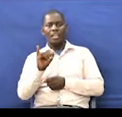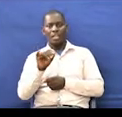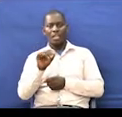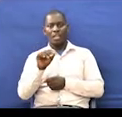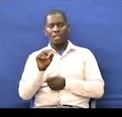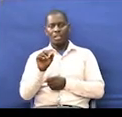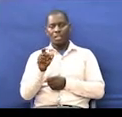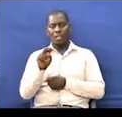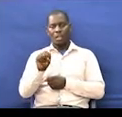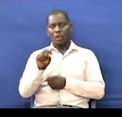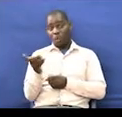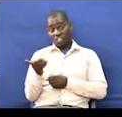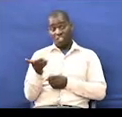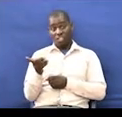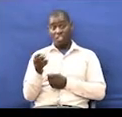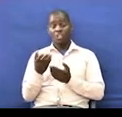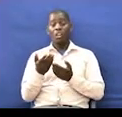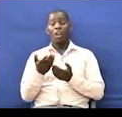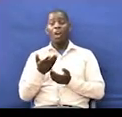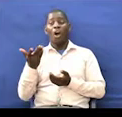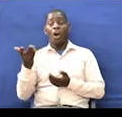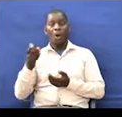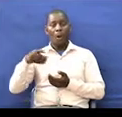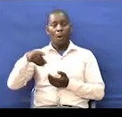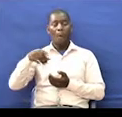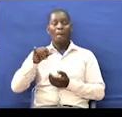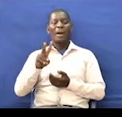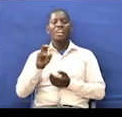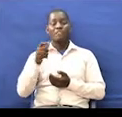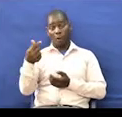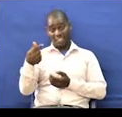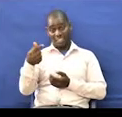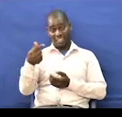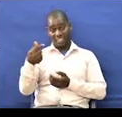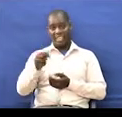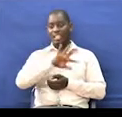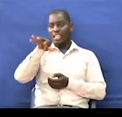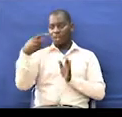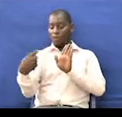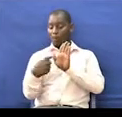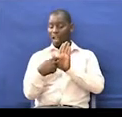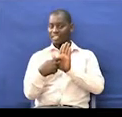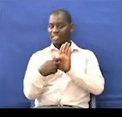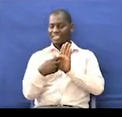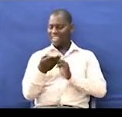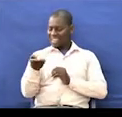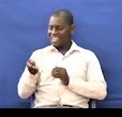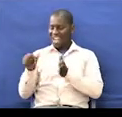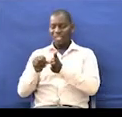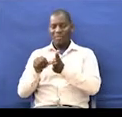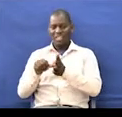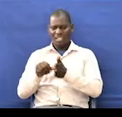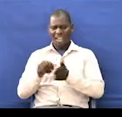All these are the words which are used to describe that point. Now, dear students, after knowing what